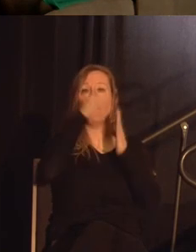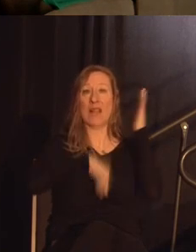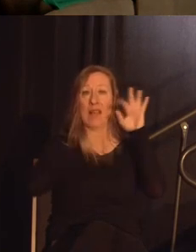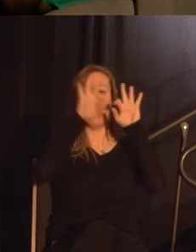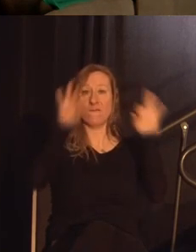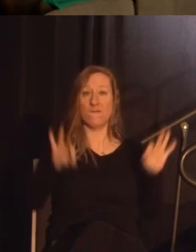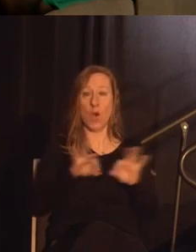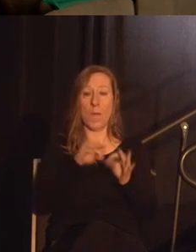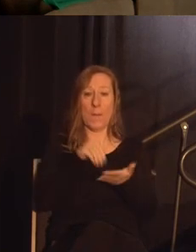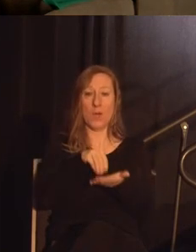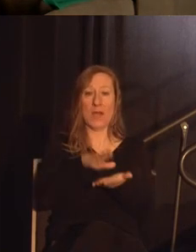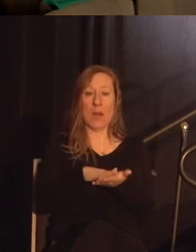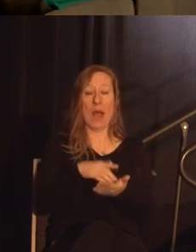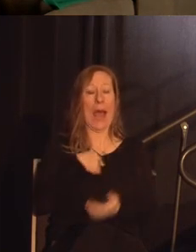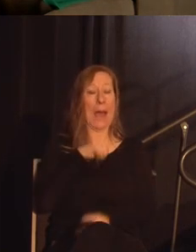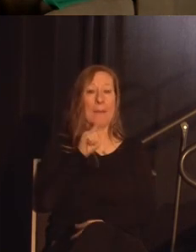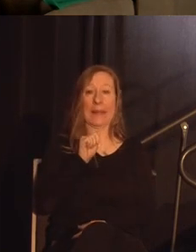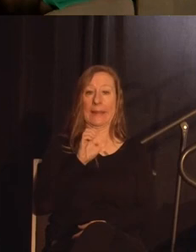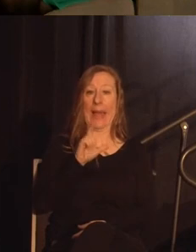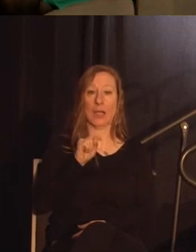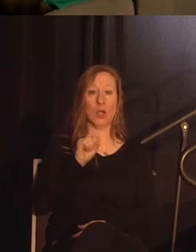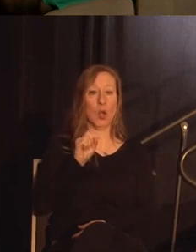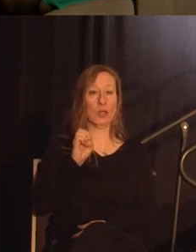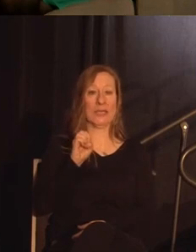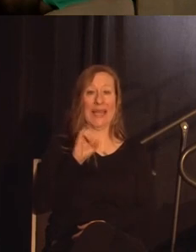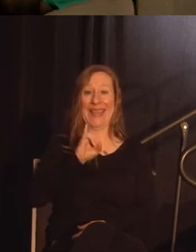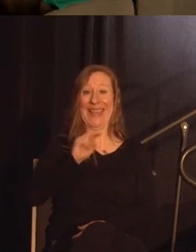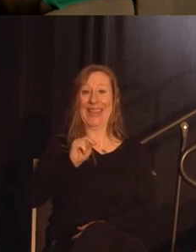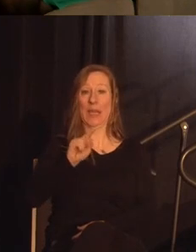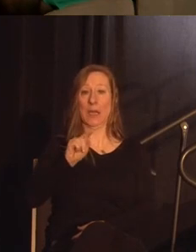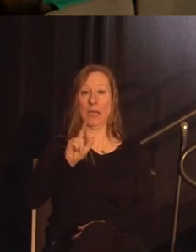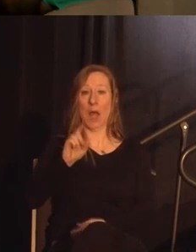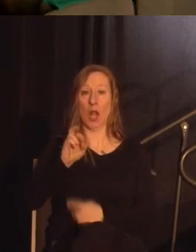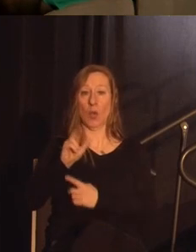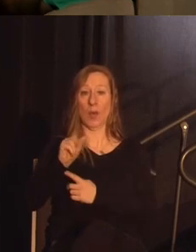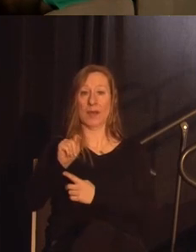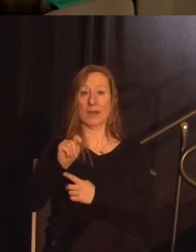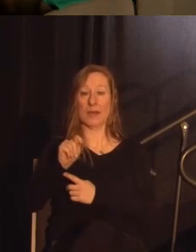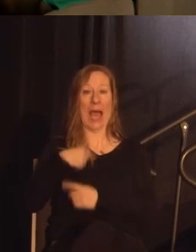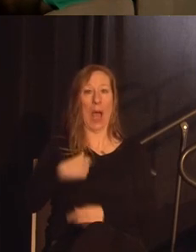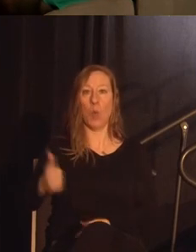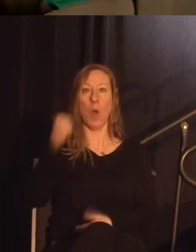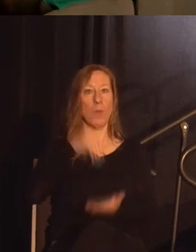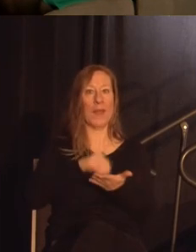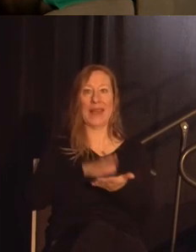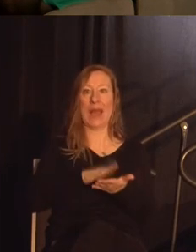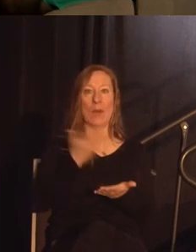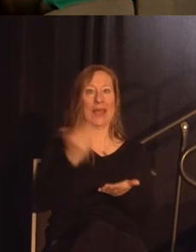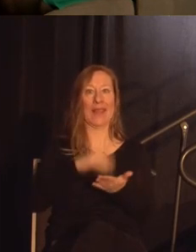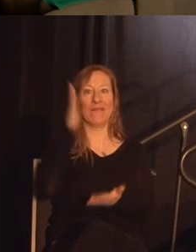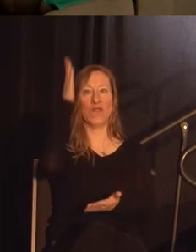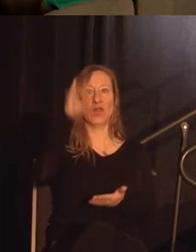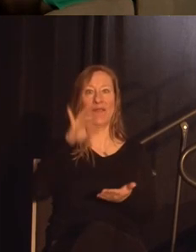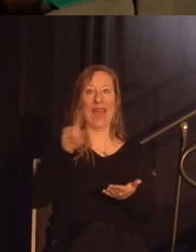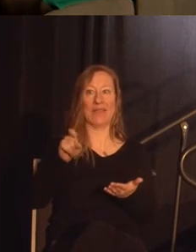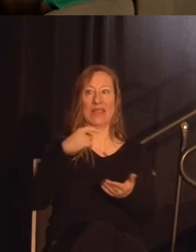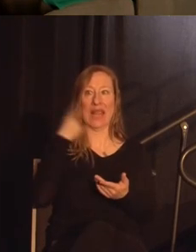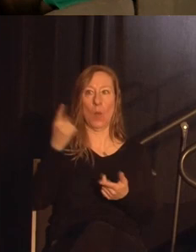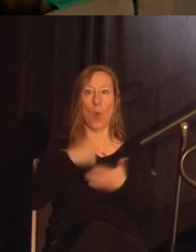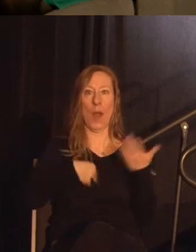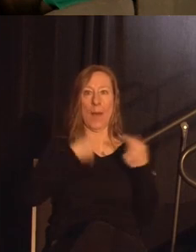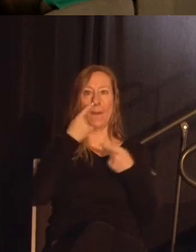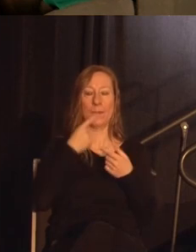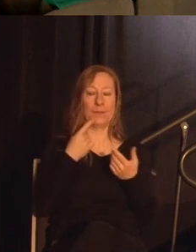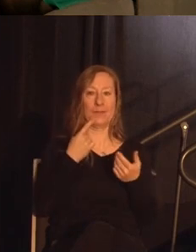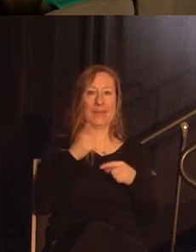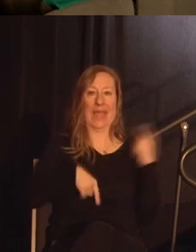lactose intolerant. I'll never do that again, because turns out that means no cheese. But I just meant no heavy cream. I can't have ice cream. I